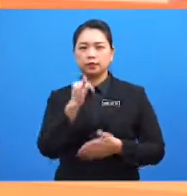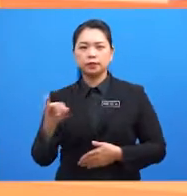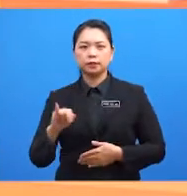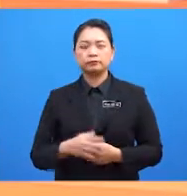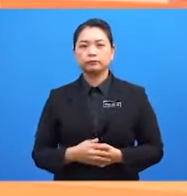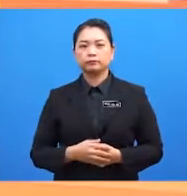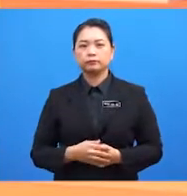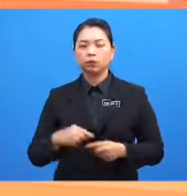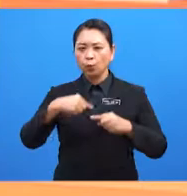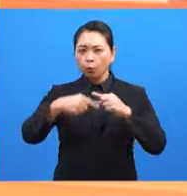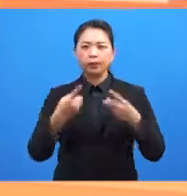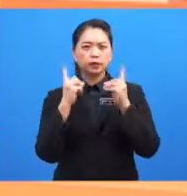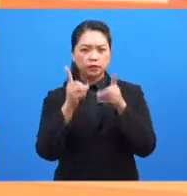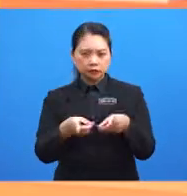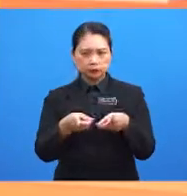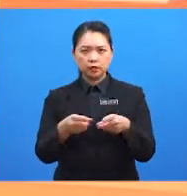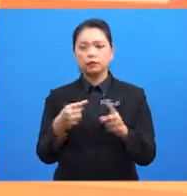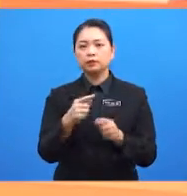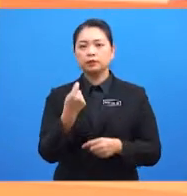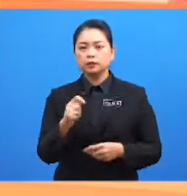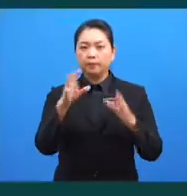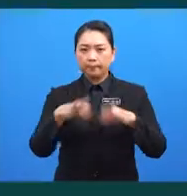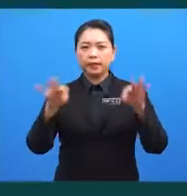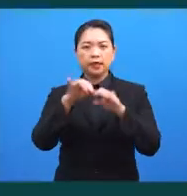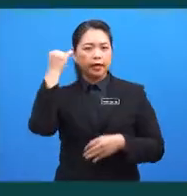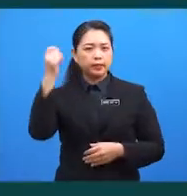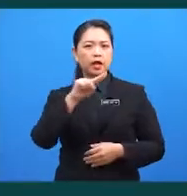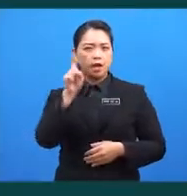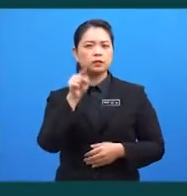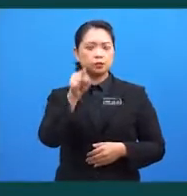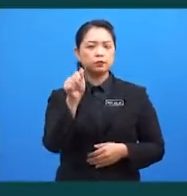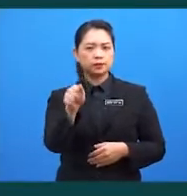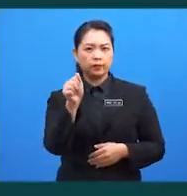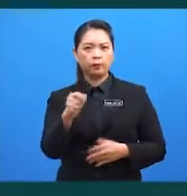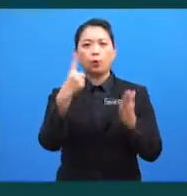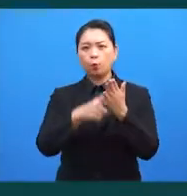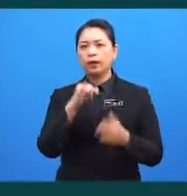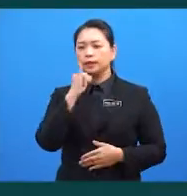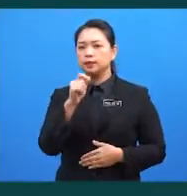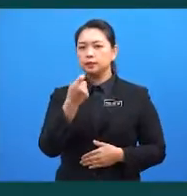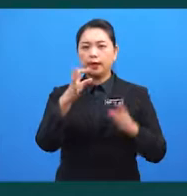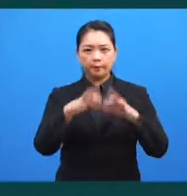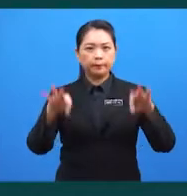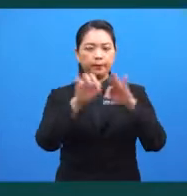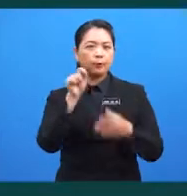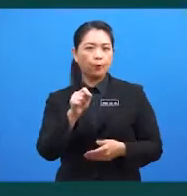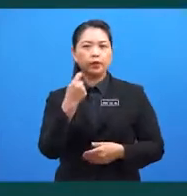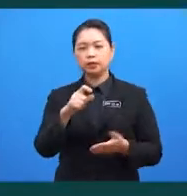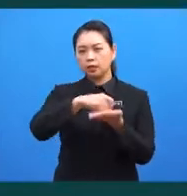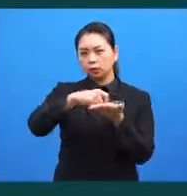When determining the main idea, ask yourself, what is the main point the author wants me to